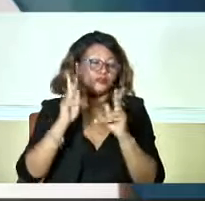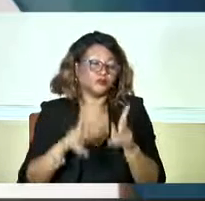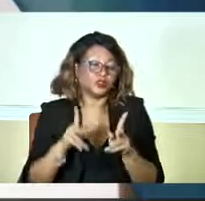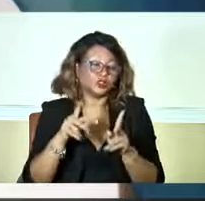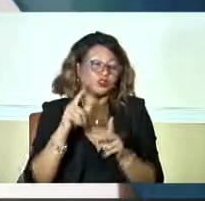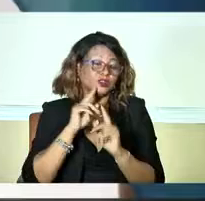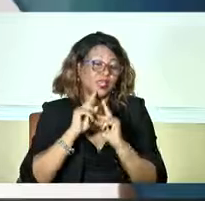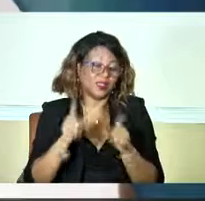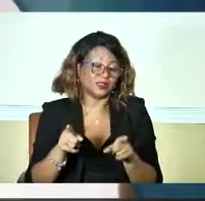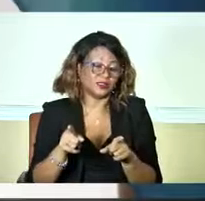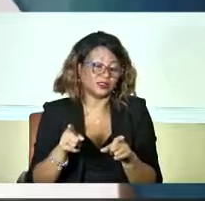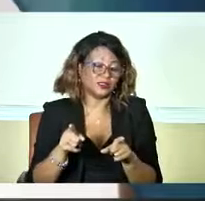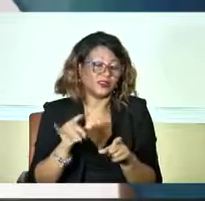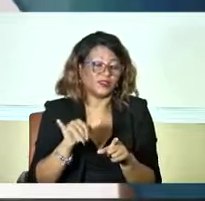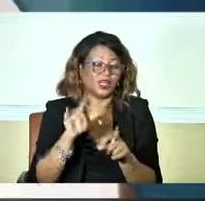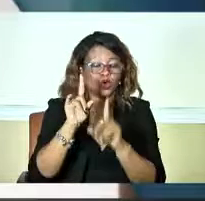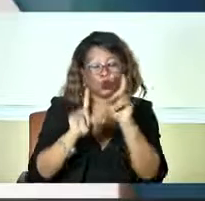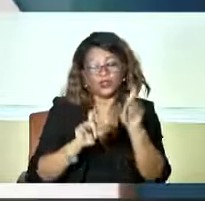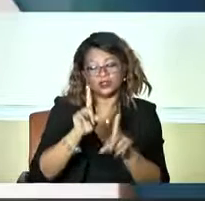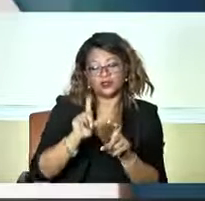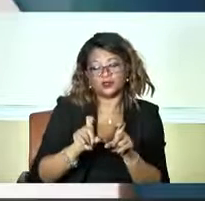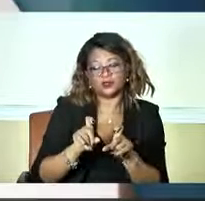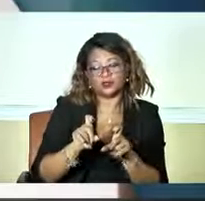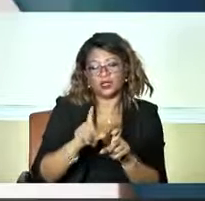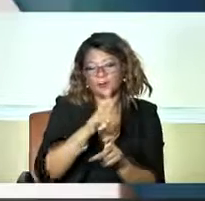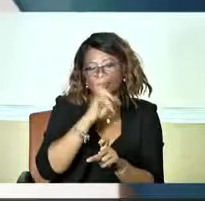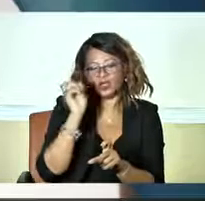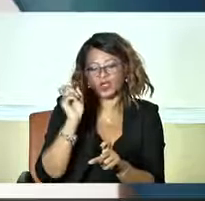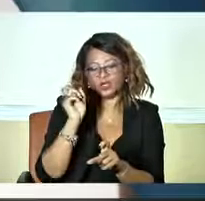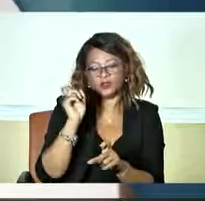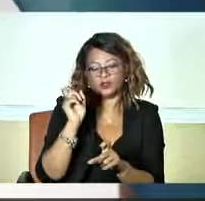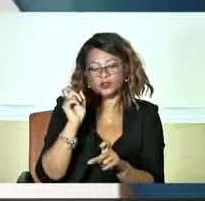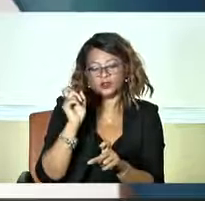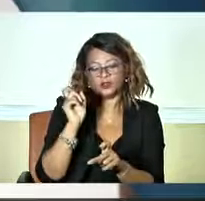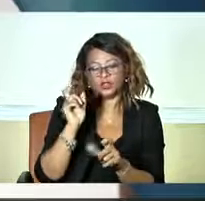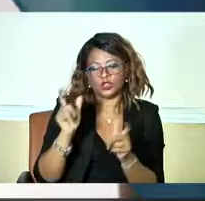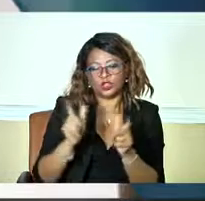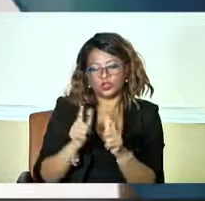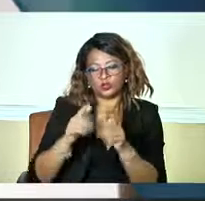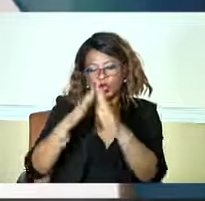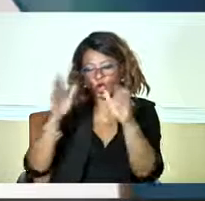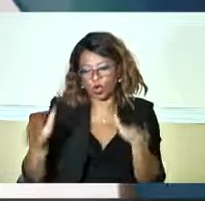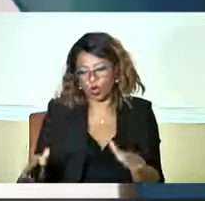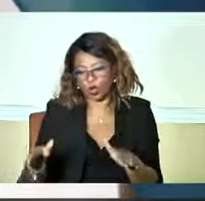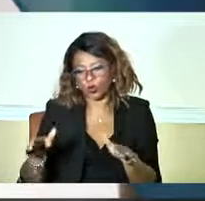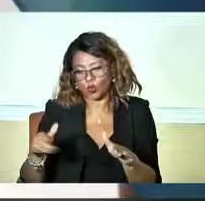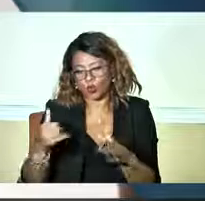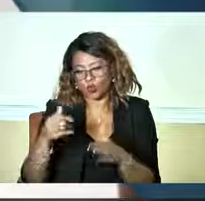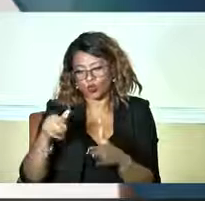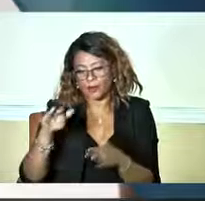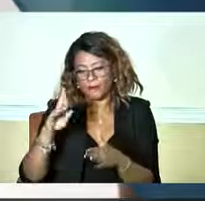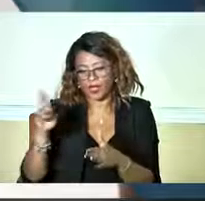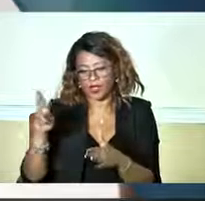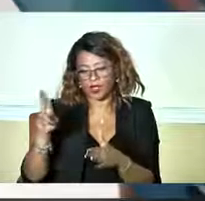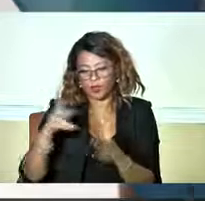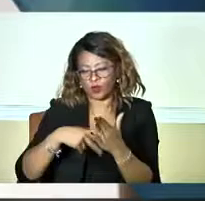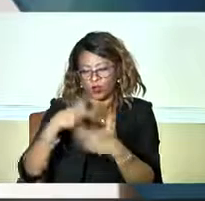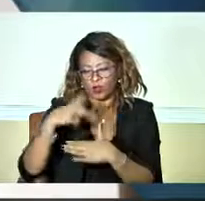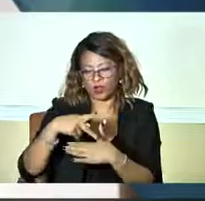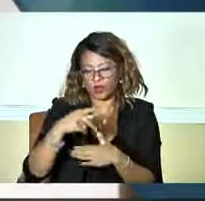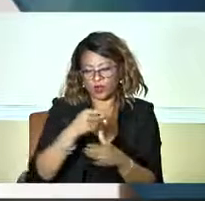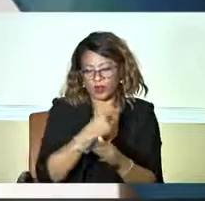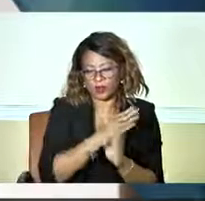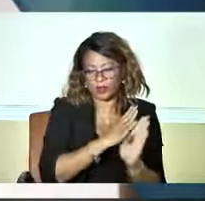to answer that question, because obviously the small home repair program in Grand Bahama as well